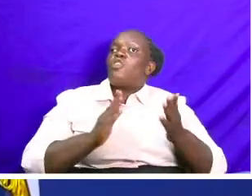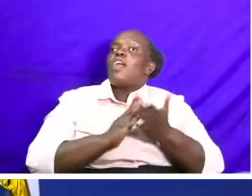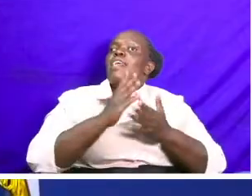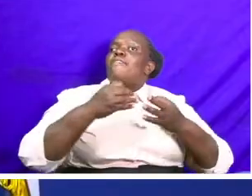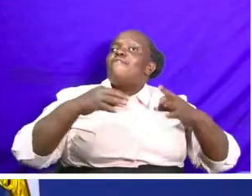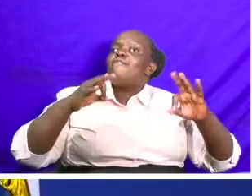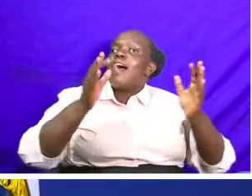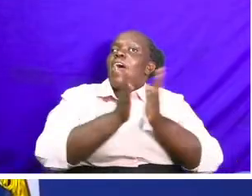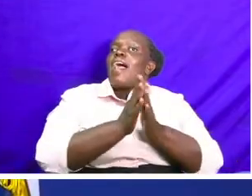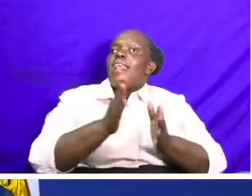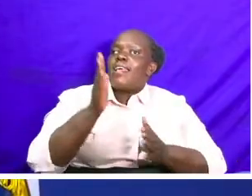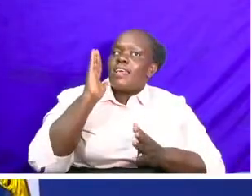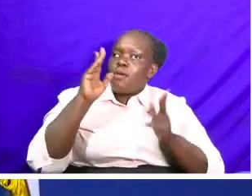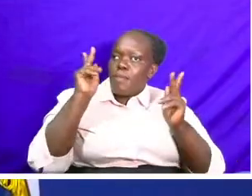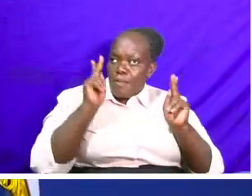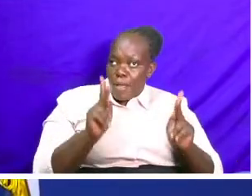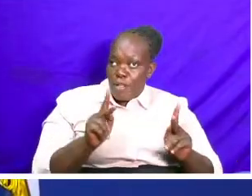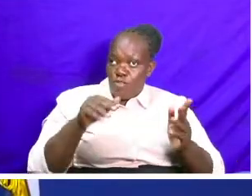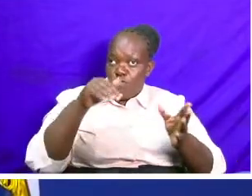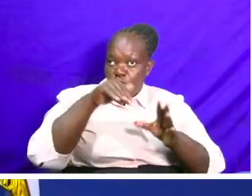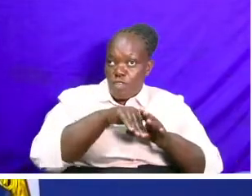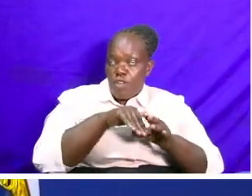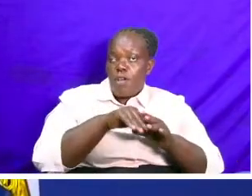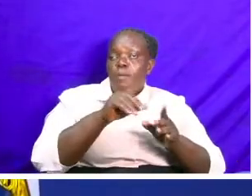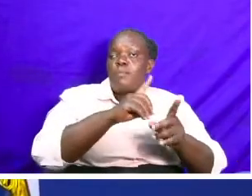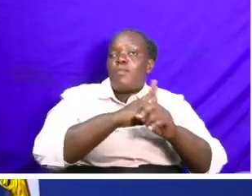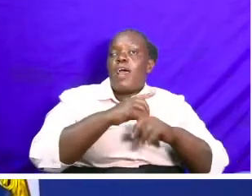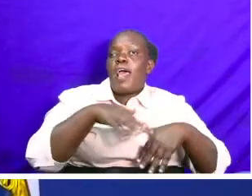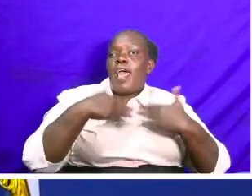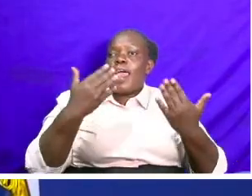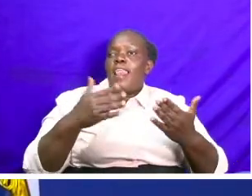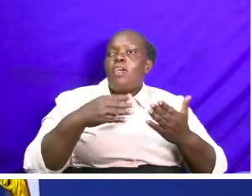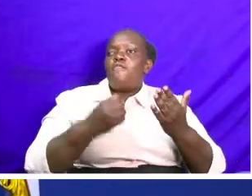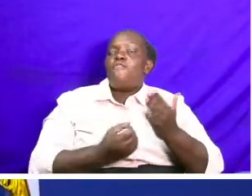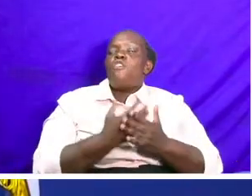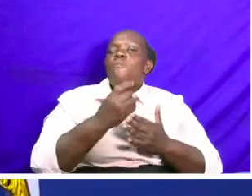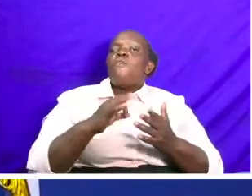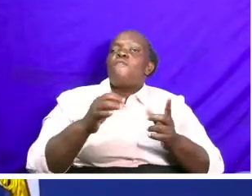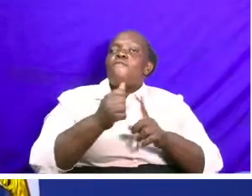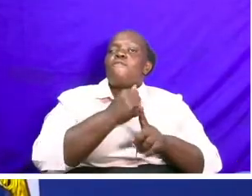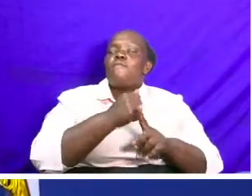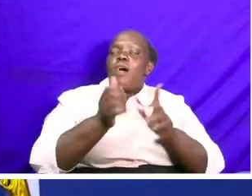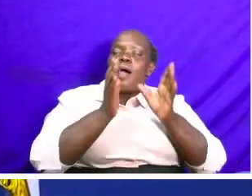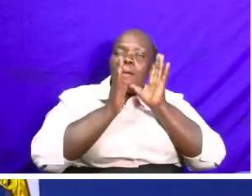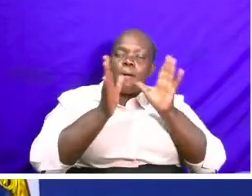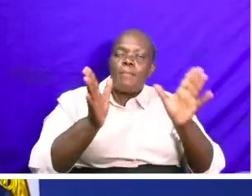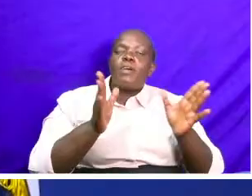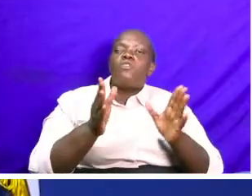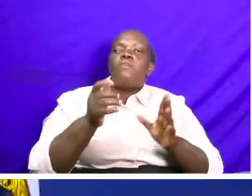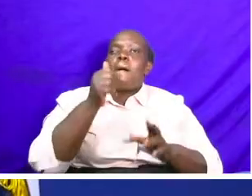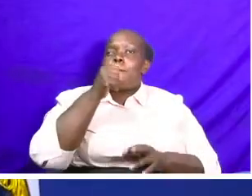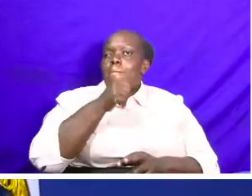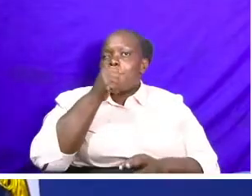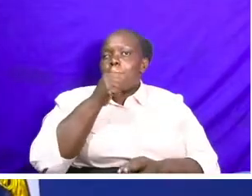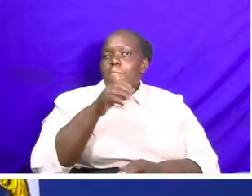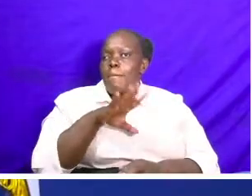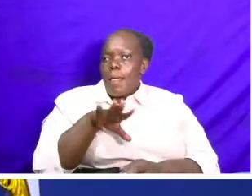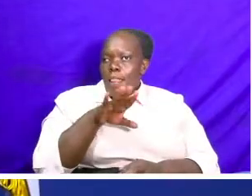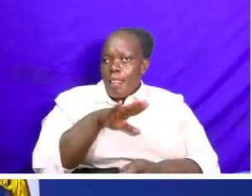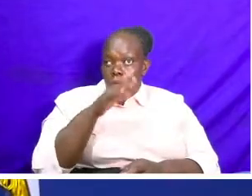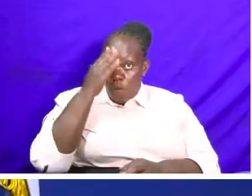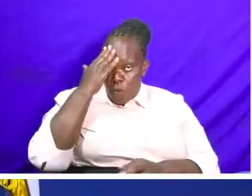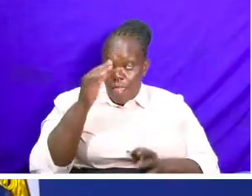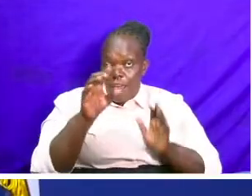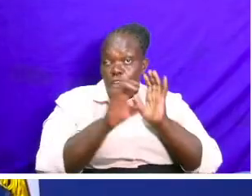security of the person, including protection from any form of violence from public or private sources. The